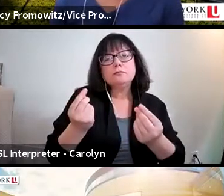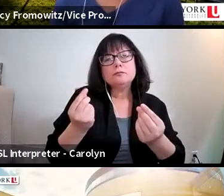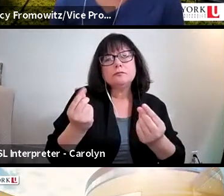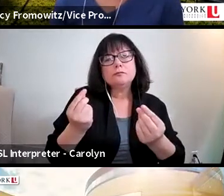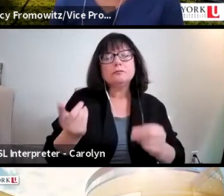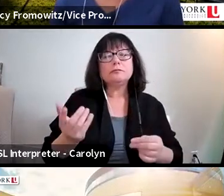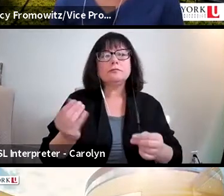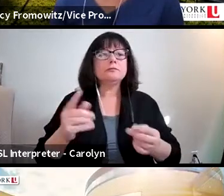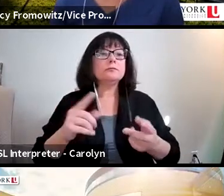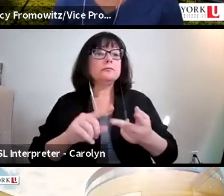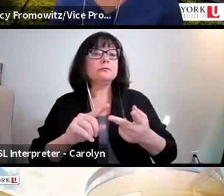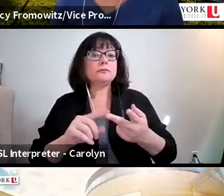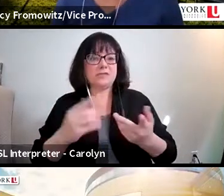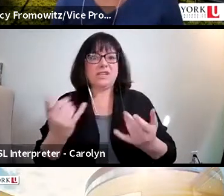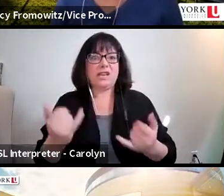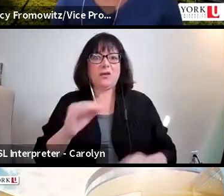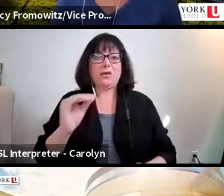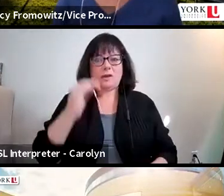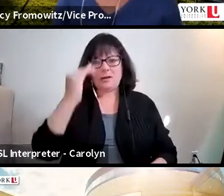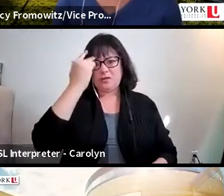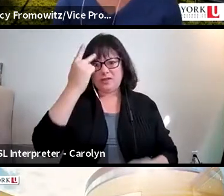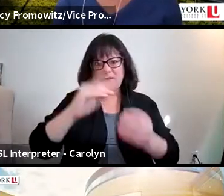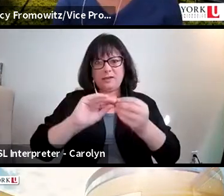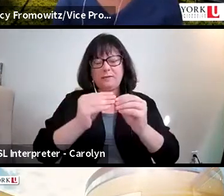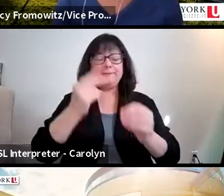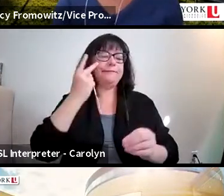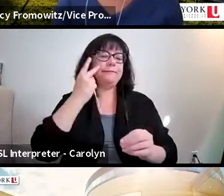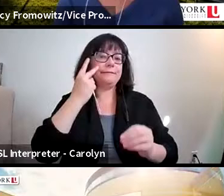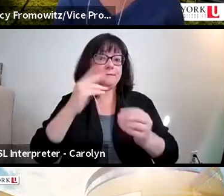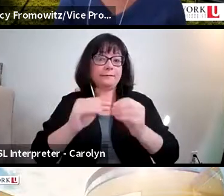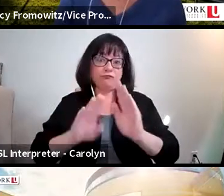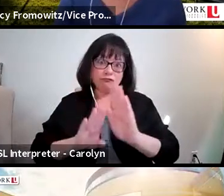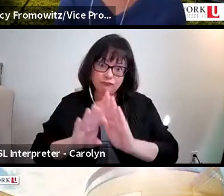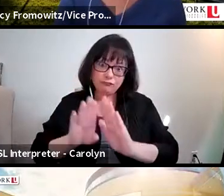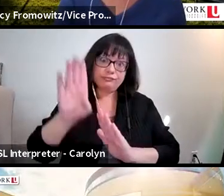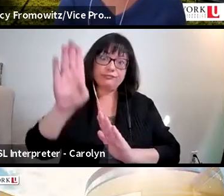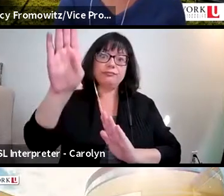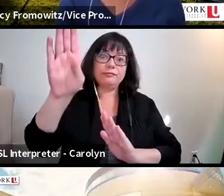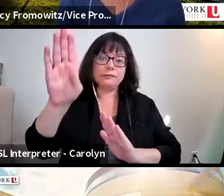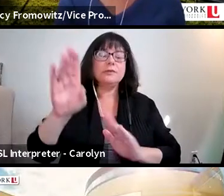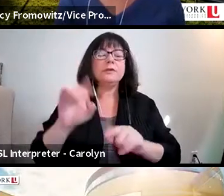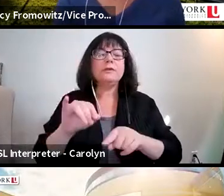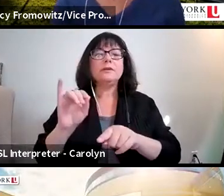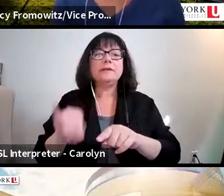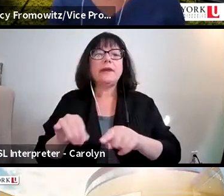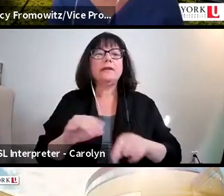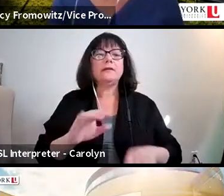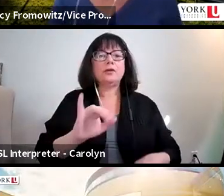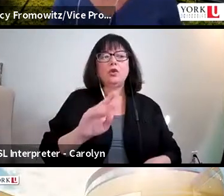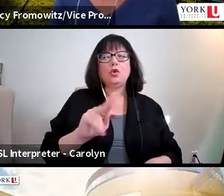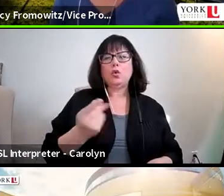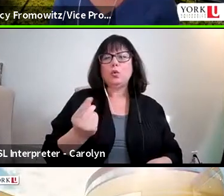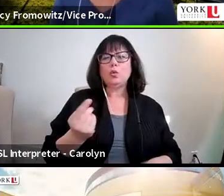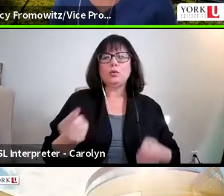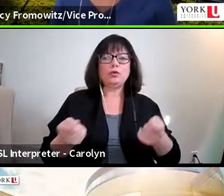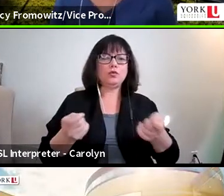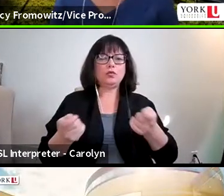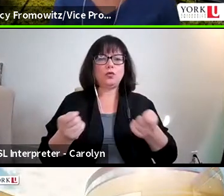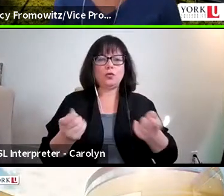in Ontario continue to increase. Lucy, I'm going to flip that over to you to start. Thank